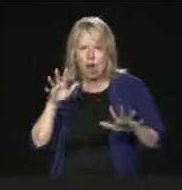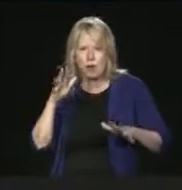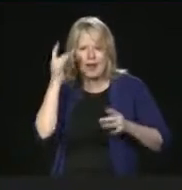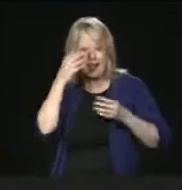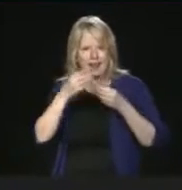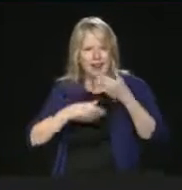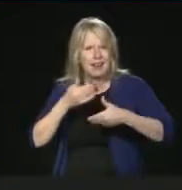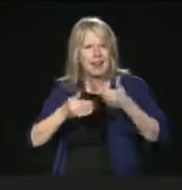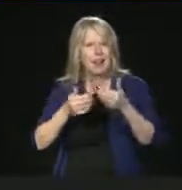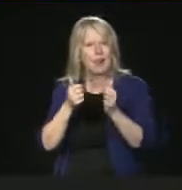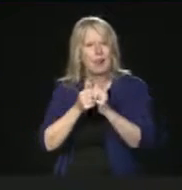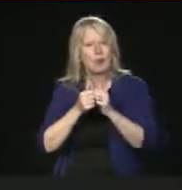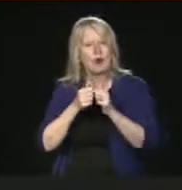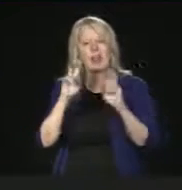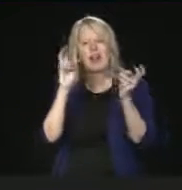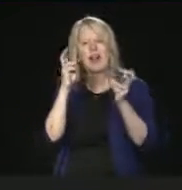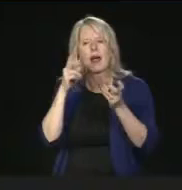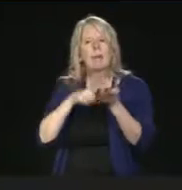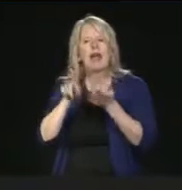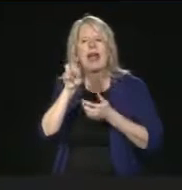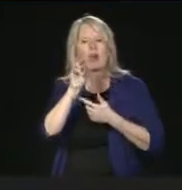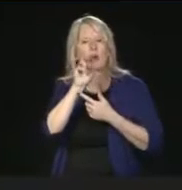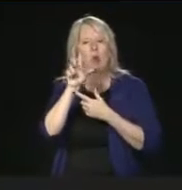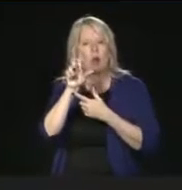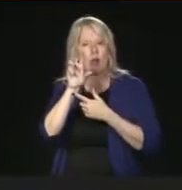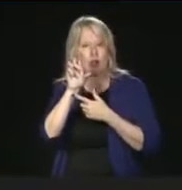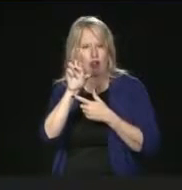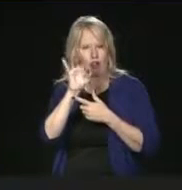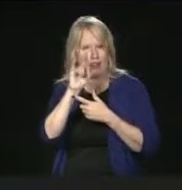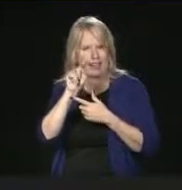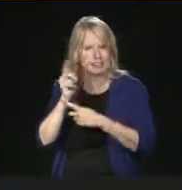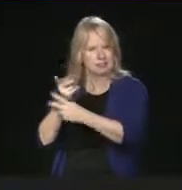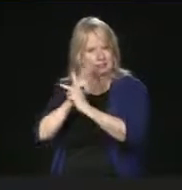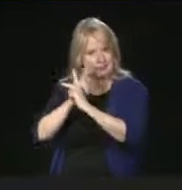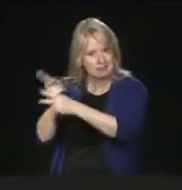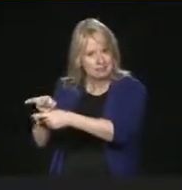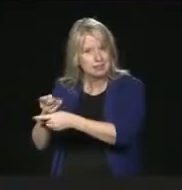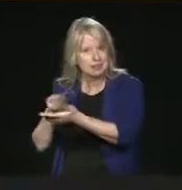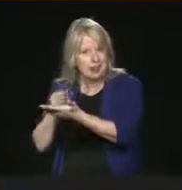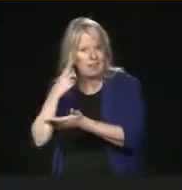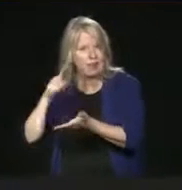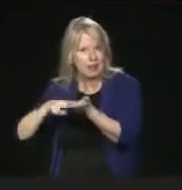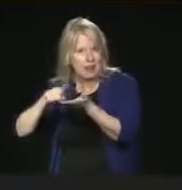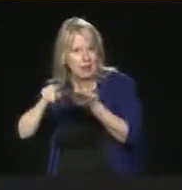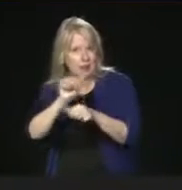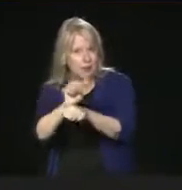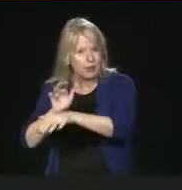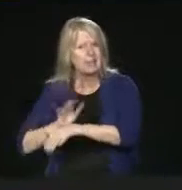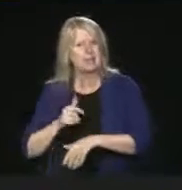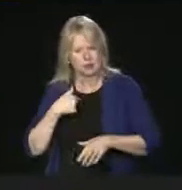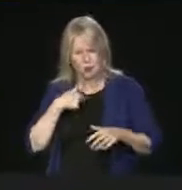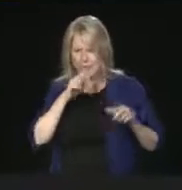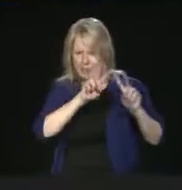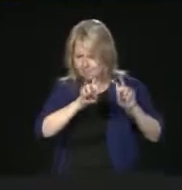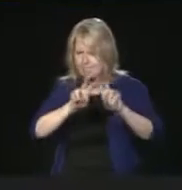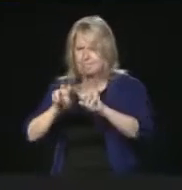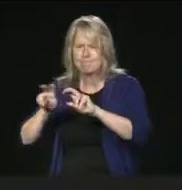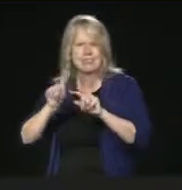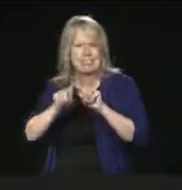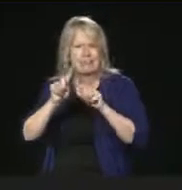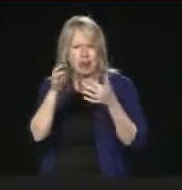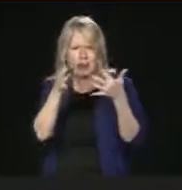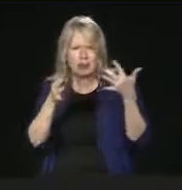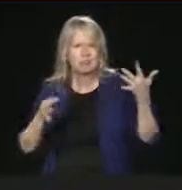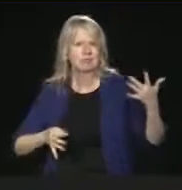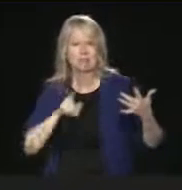payroll credit. But there is more to do, and these are the things that we're absolutely looking at. But like I said, there is no one